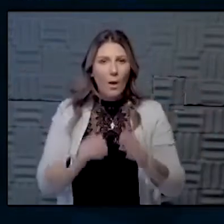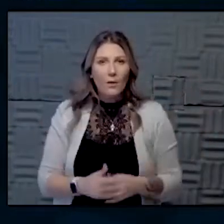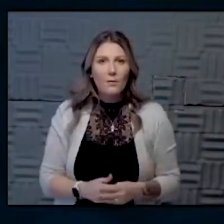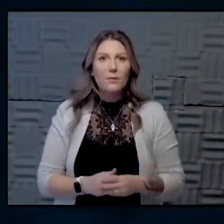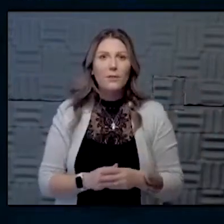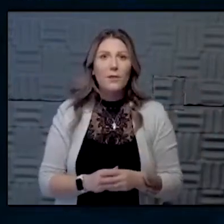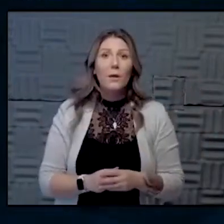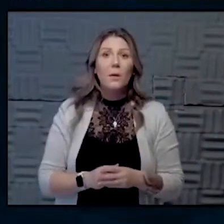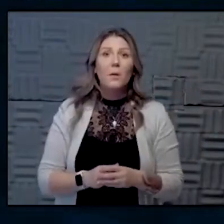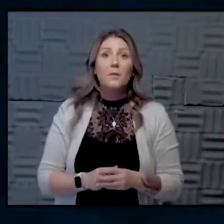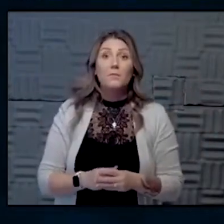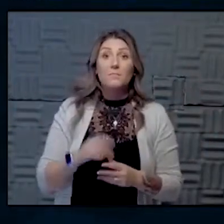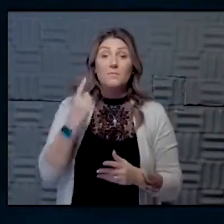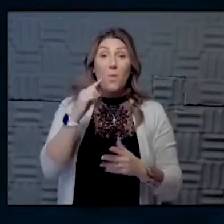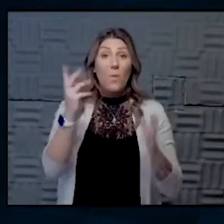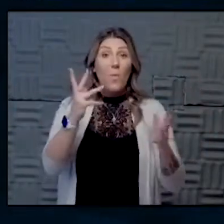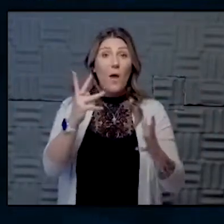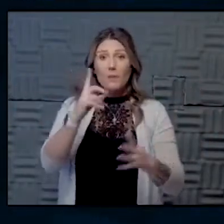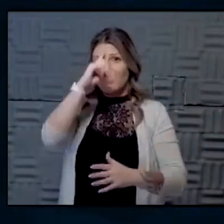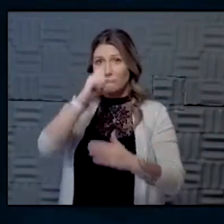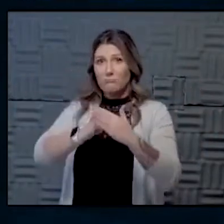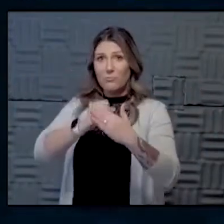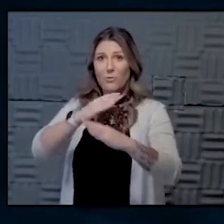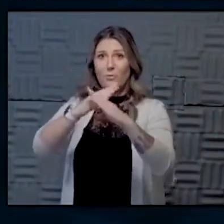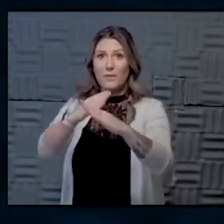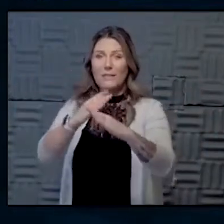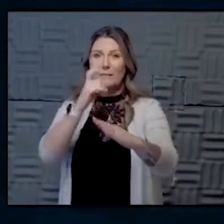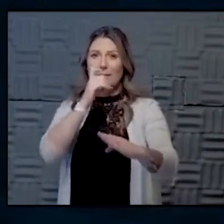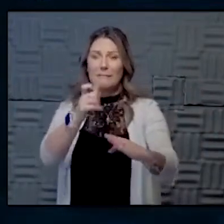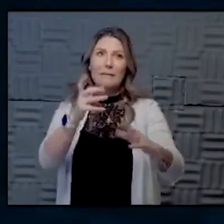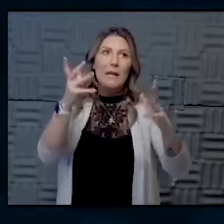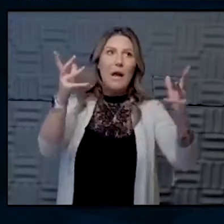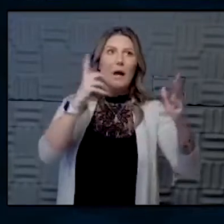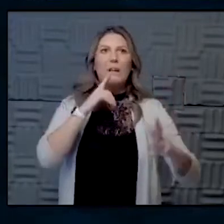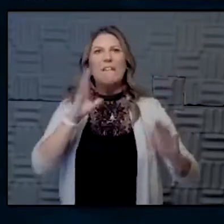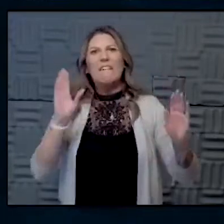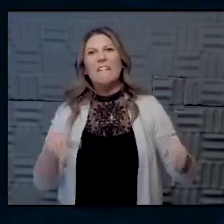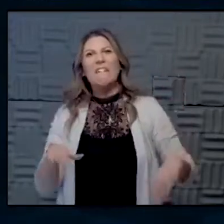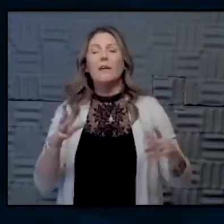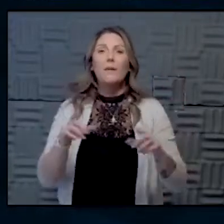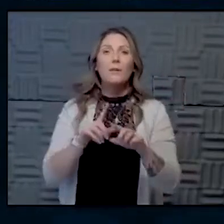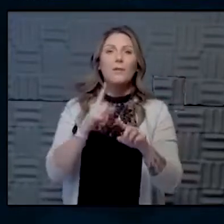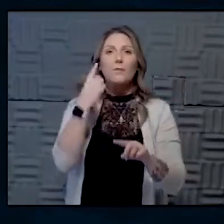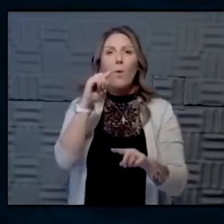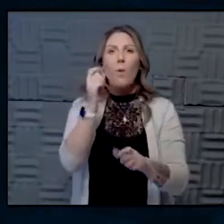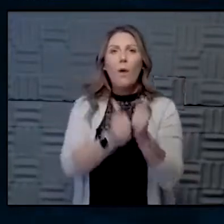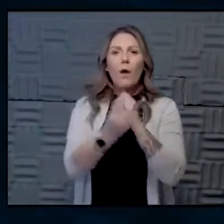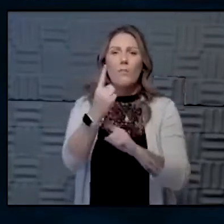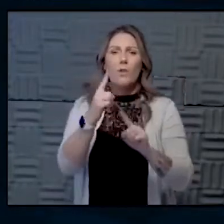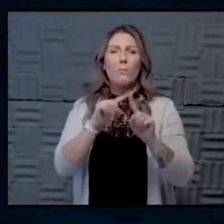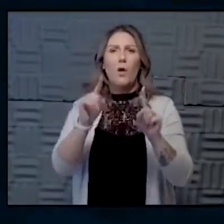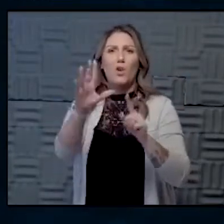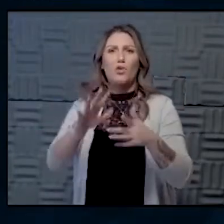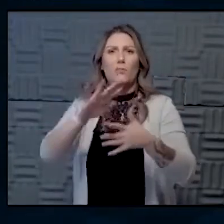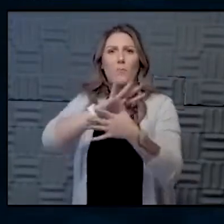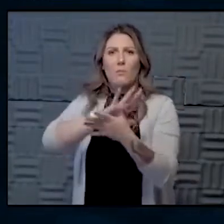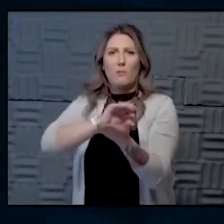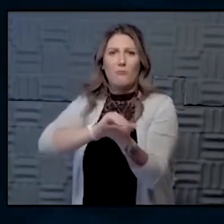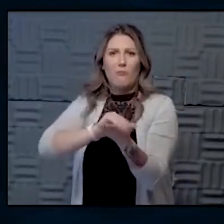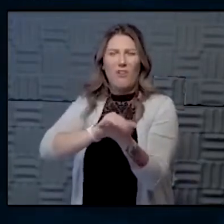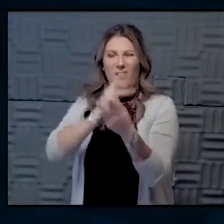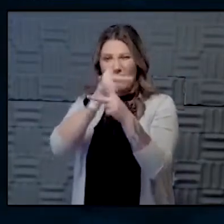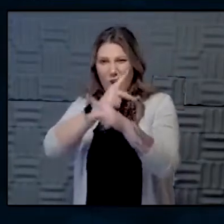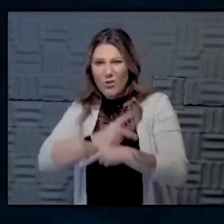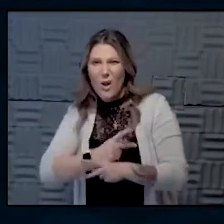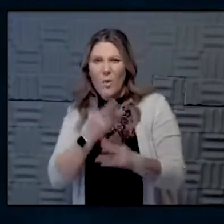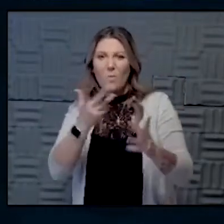stroke prevention, and I don't want it to be too daunting or anything for everyone, but get with your prime provider, find out what's best for you from an